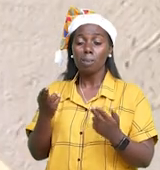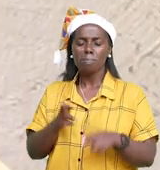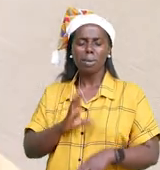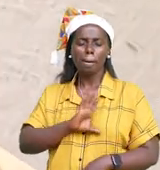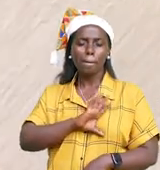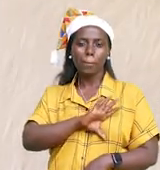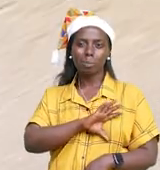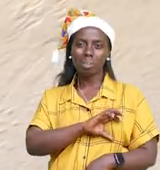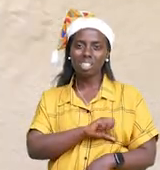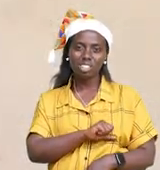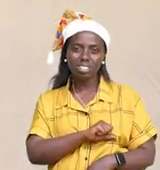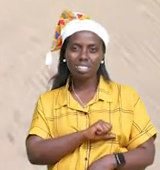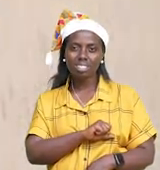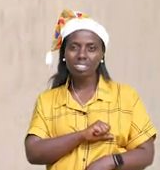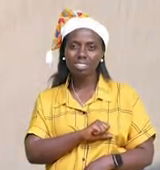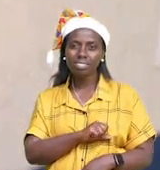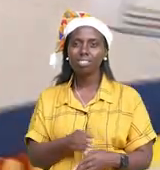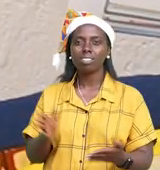Be patient.